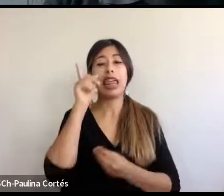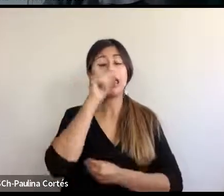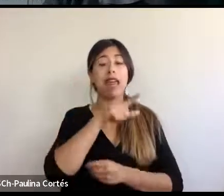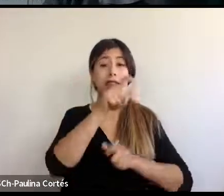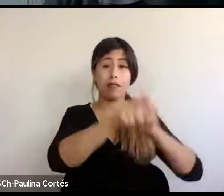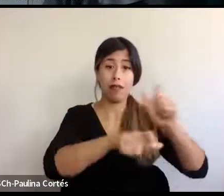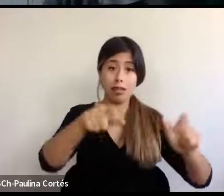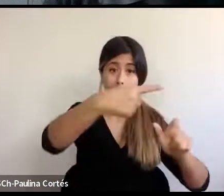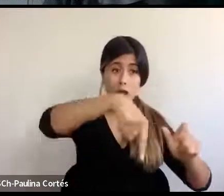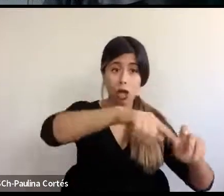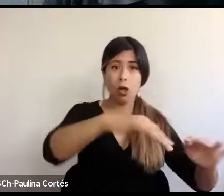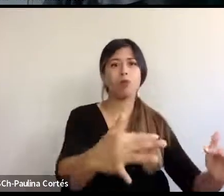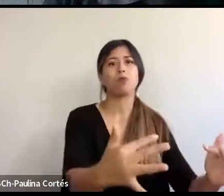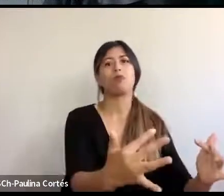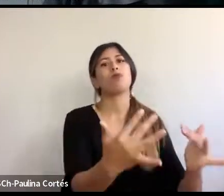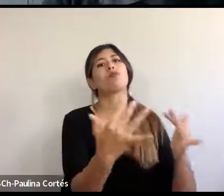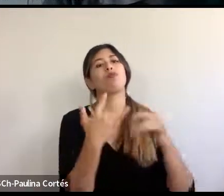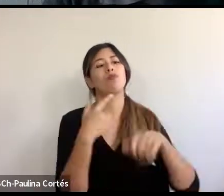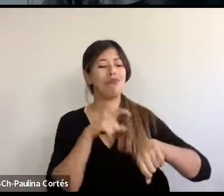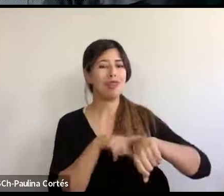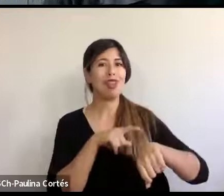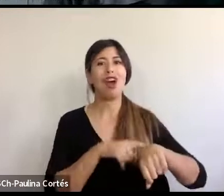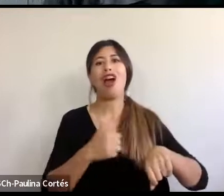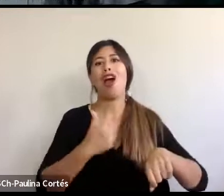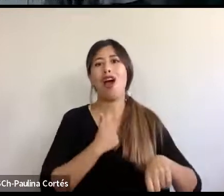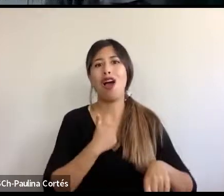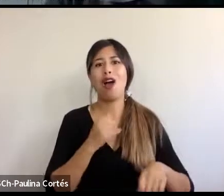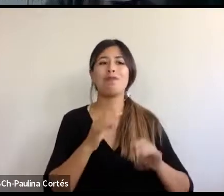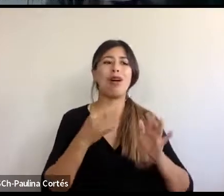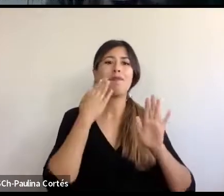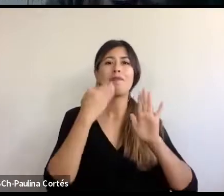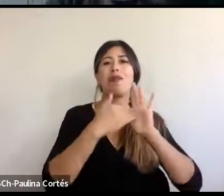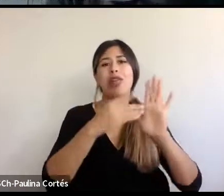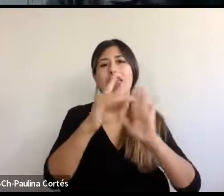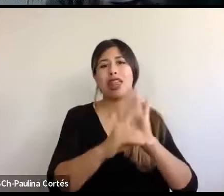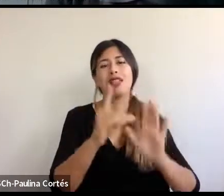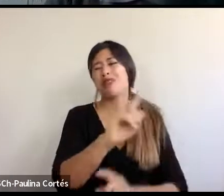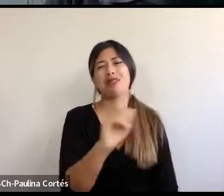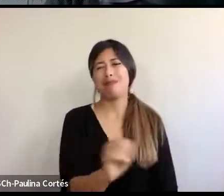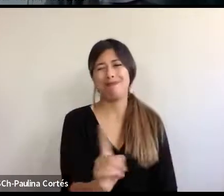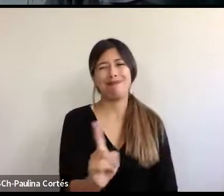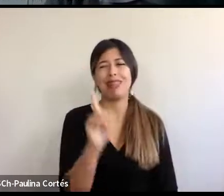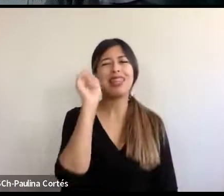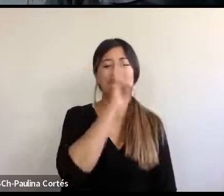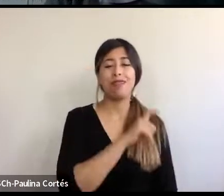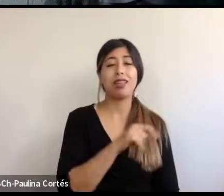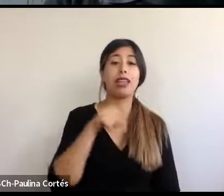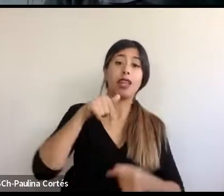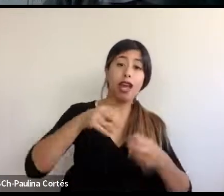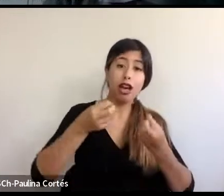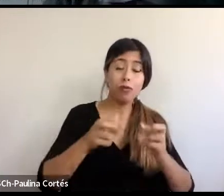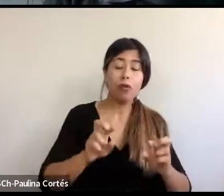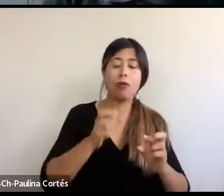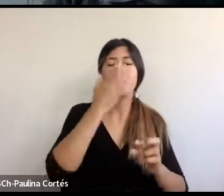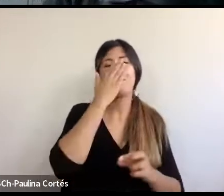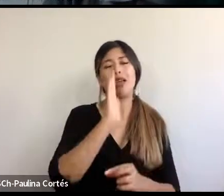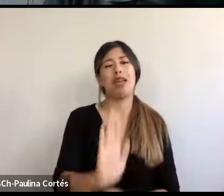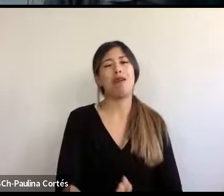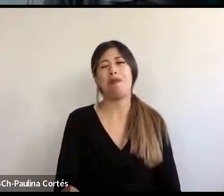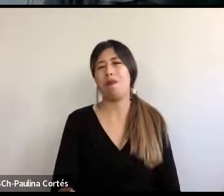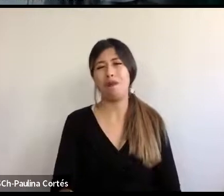and watch the documentaries. So I think that this VOD opportunity is better for the online environment. And we want